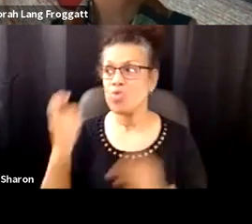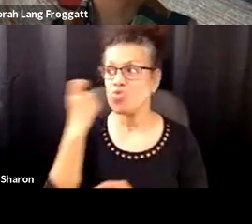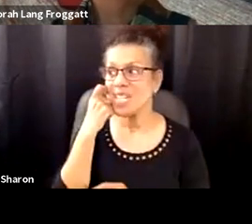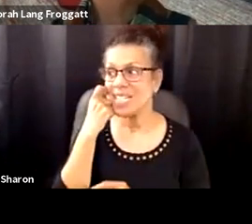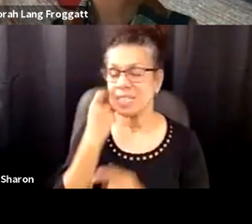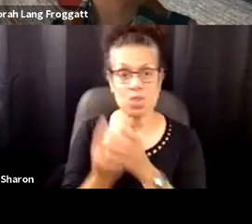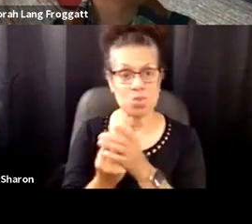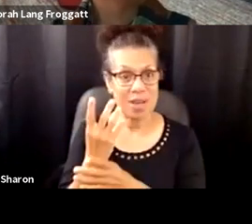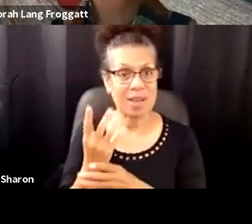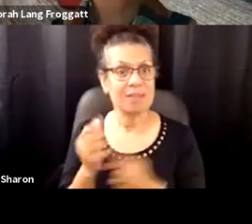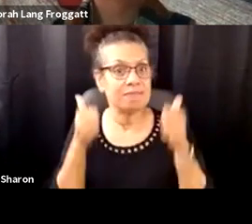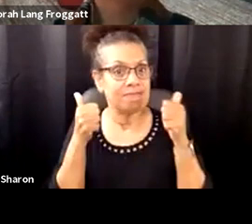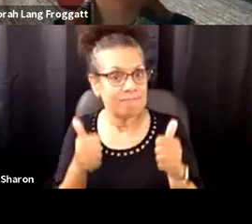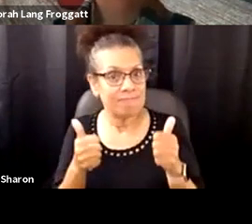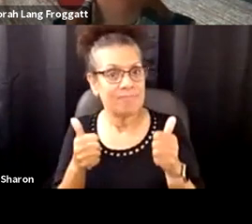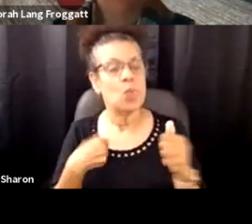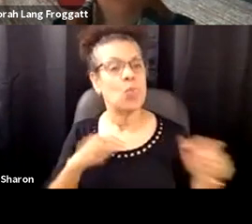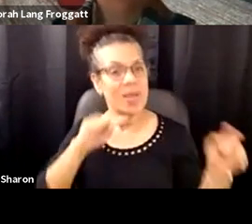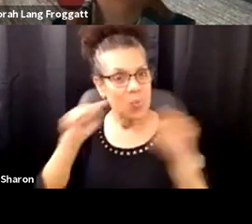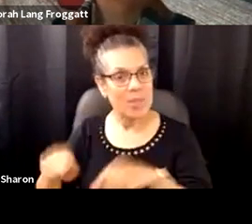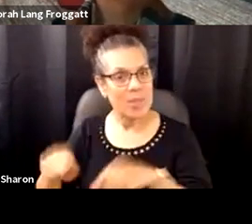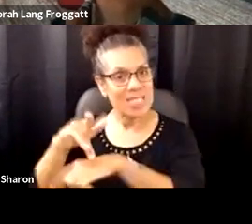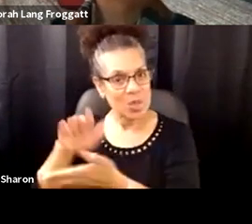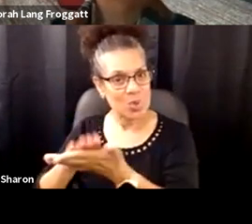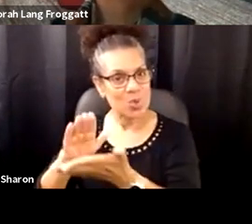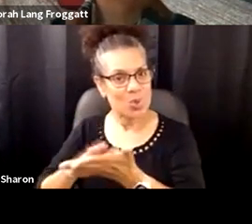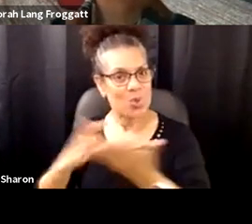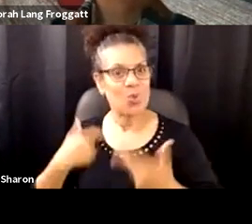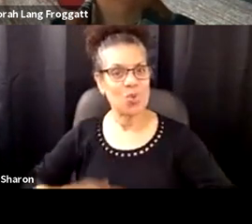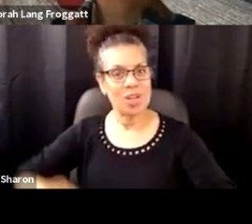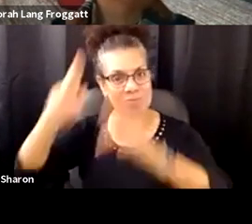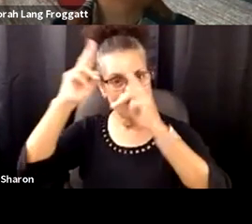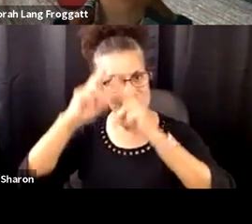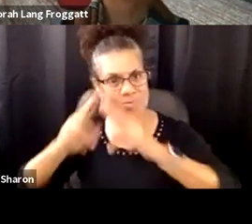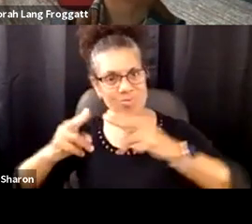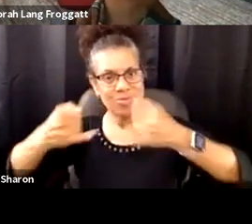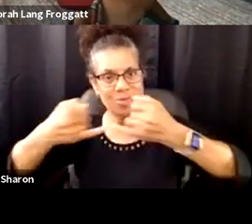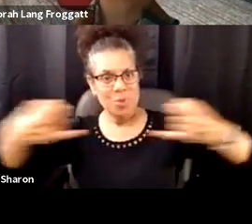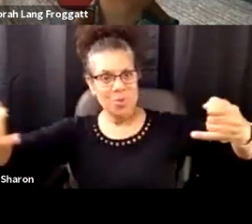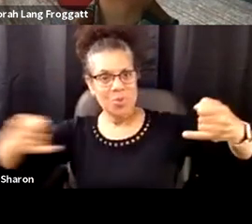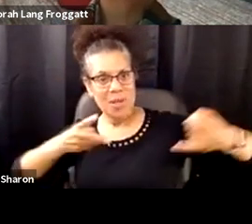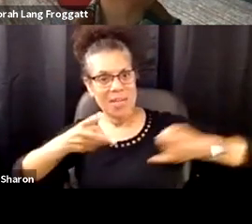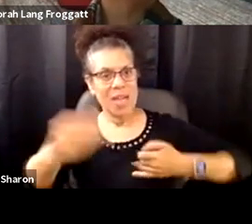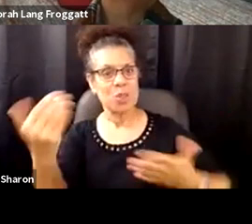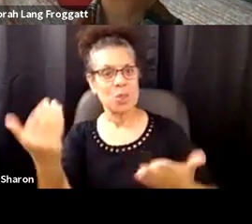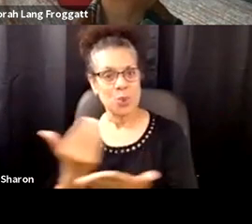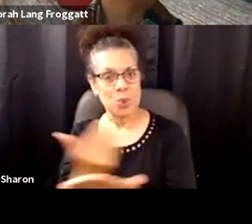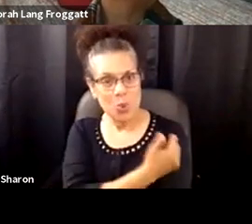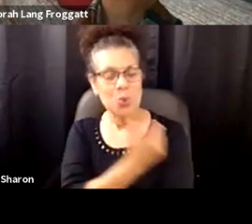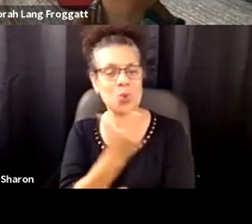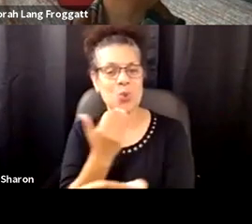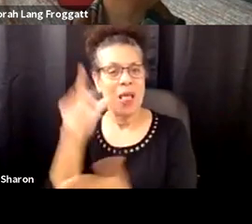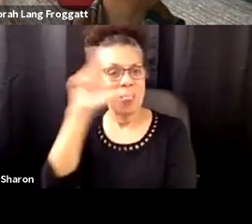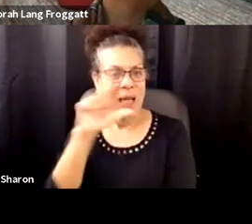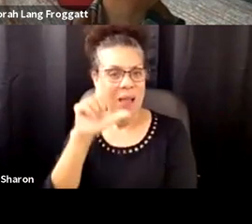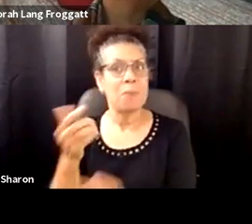will we were able to be at the nathan hale when it dedicated its new library in what had been a third grade classroom i